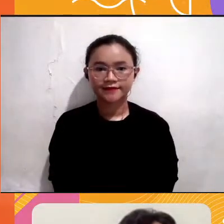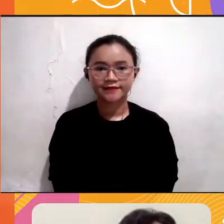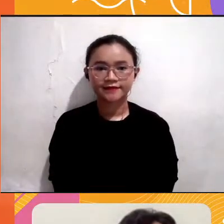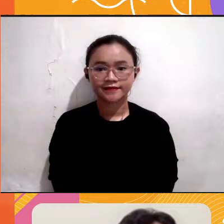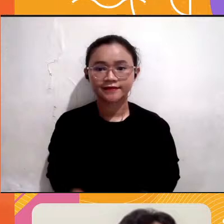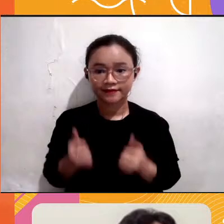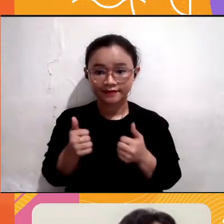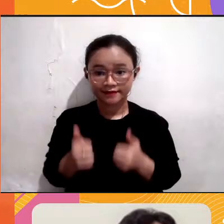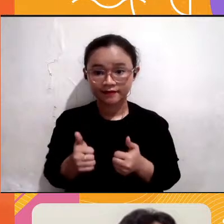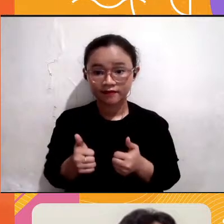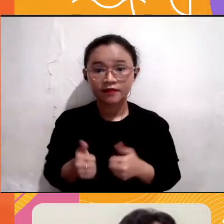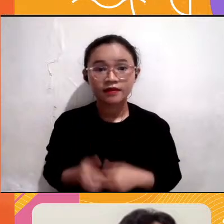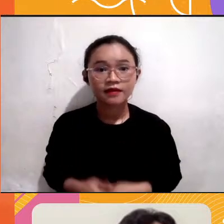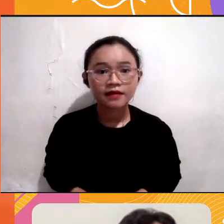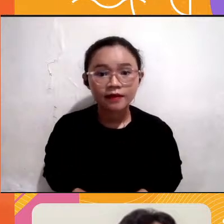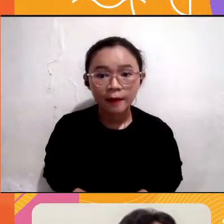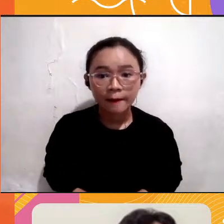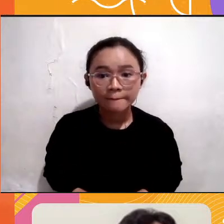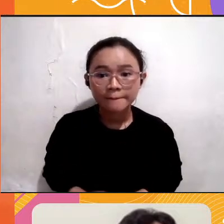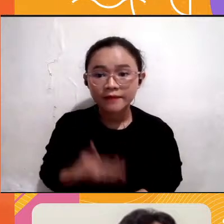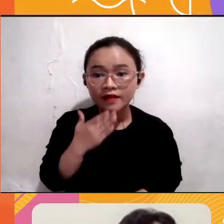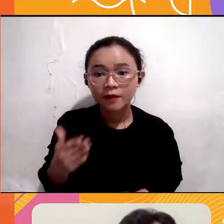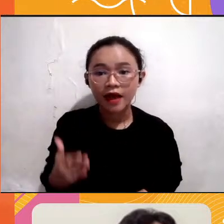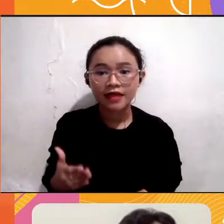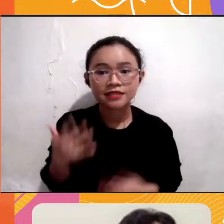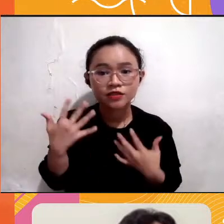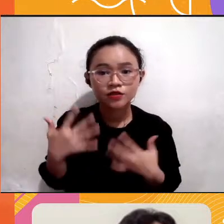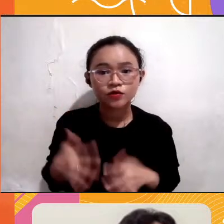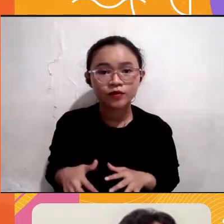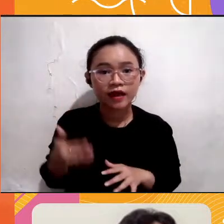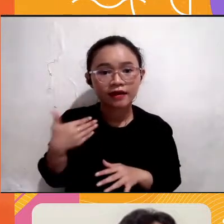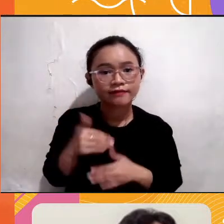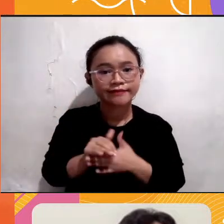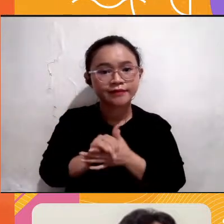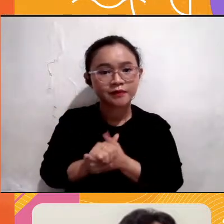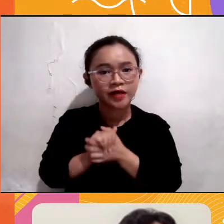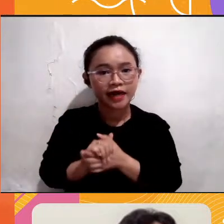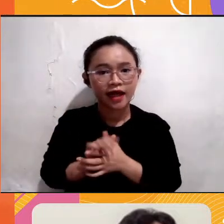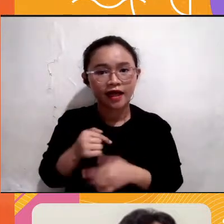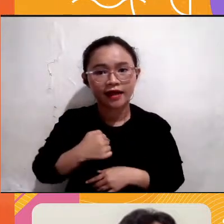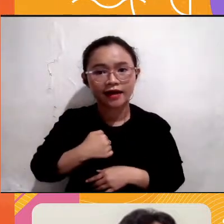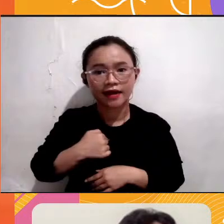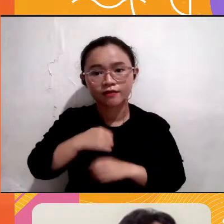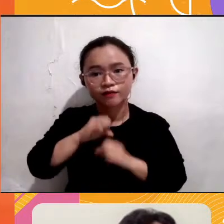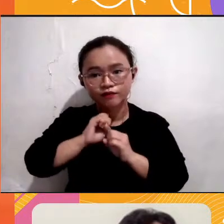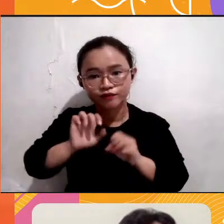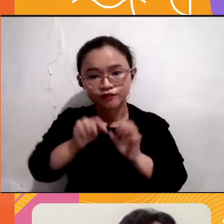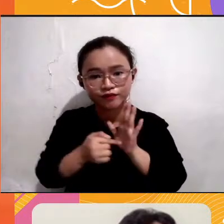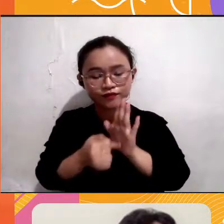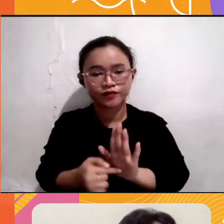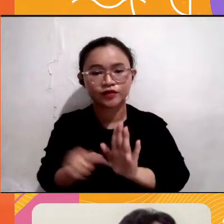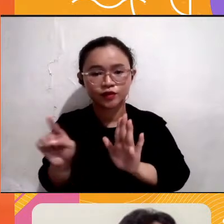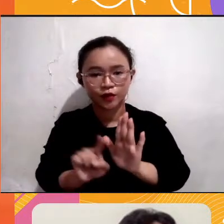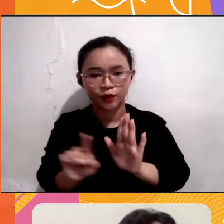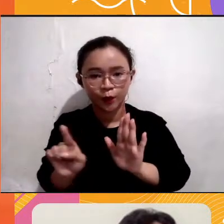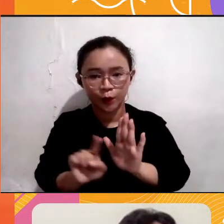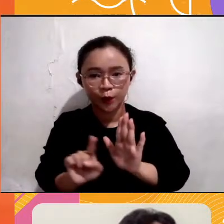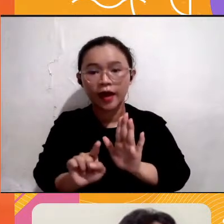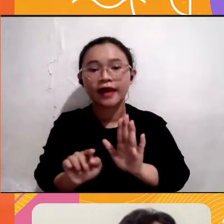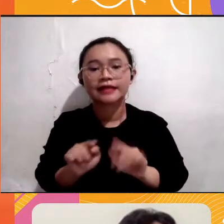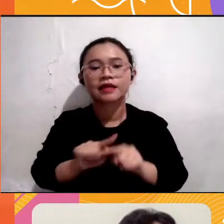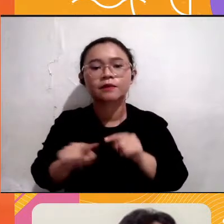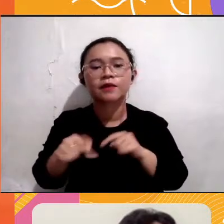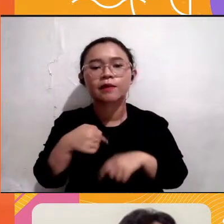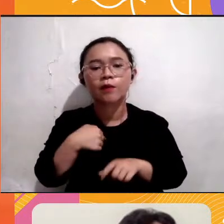Yes, thank you so much, Tantri, for the introduction. So please let me share the screen. Please also let me give the background of